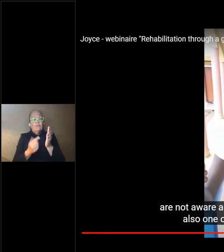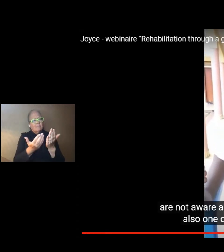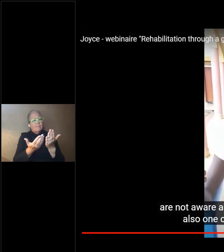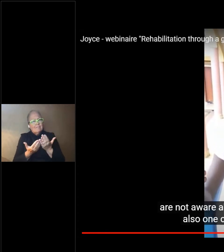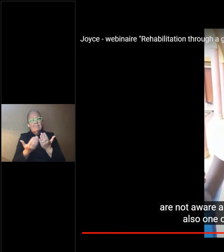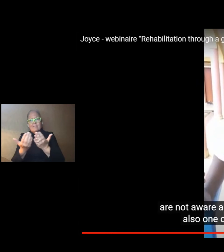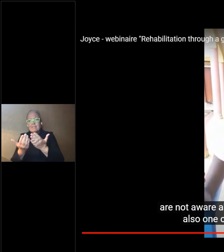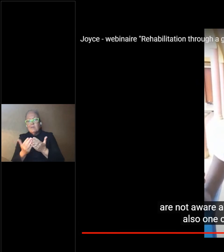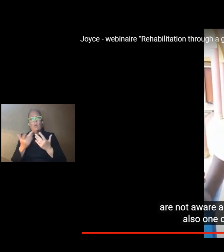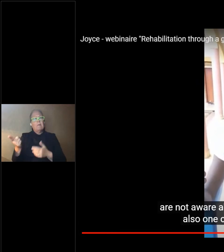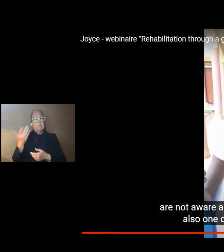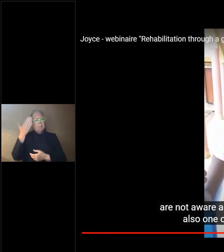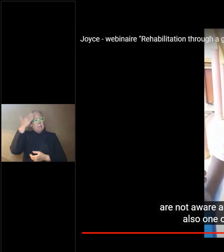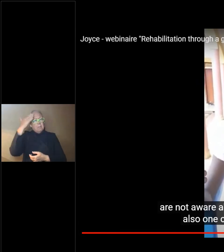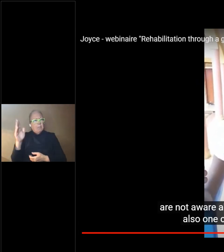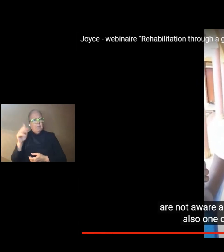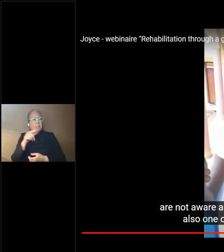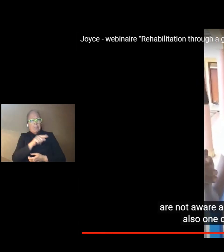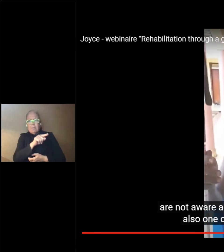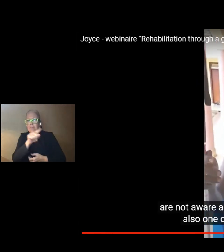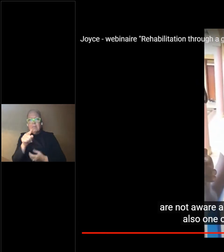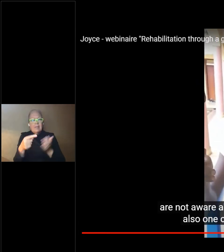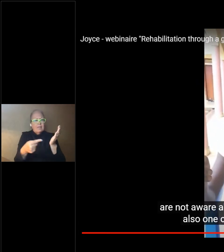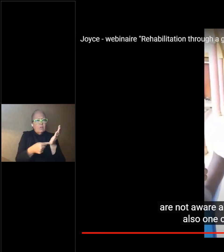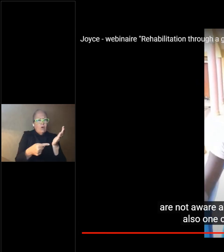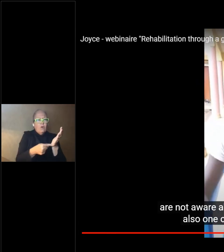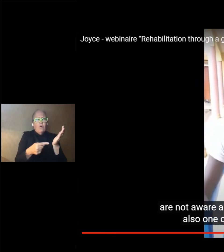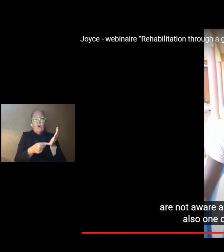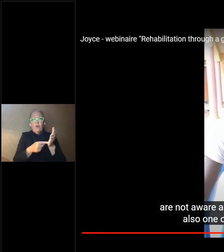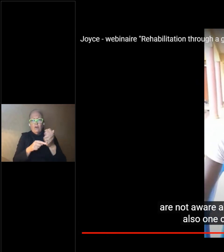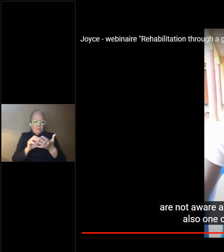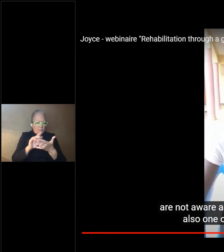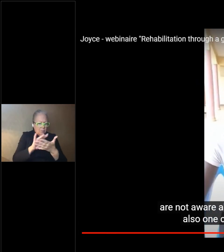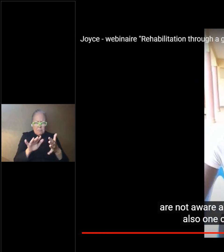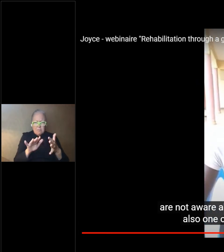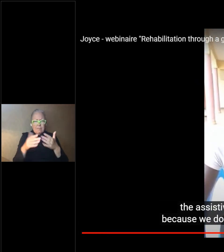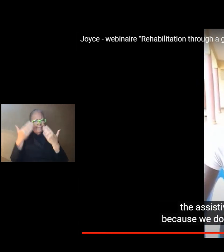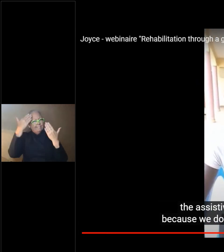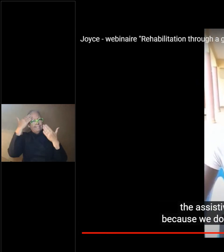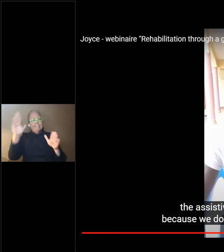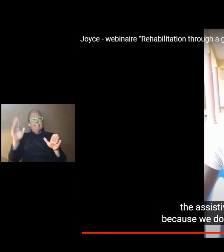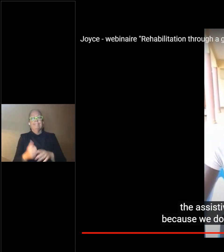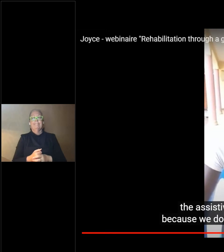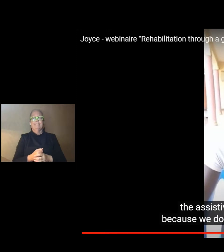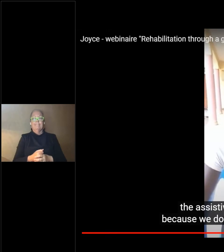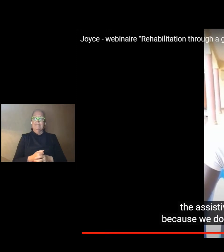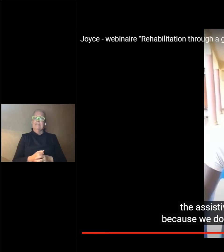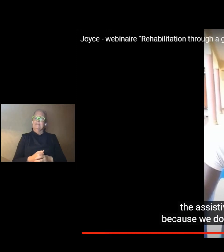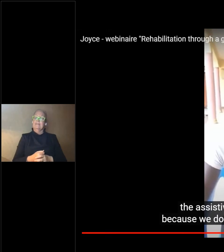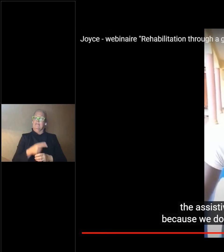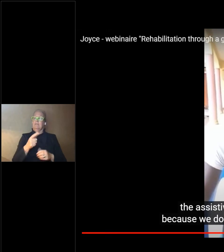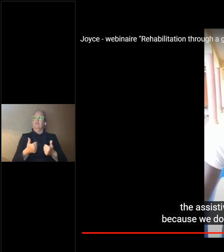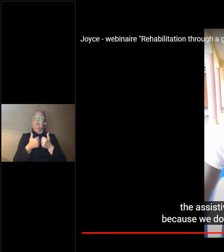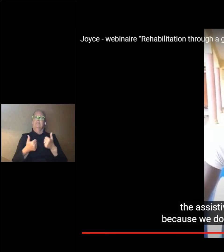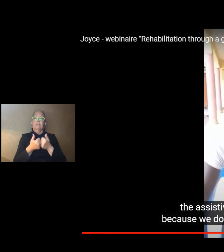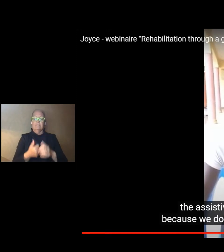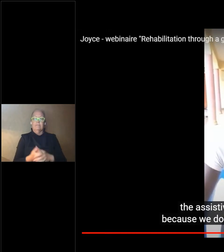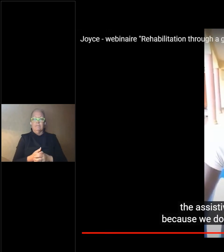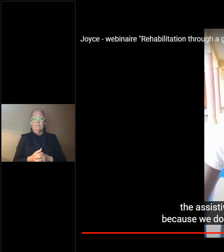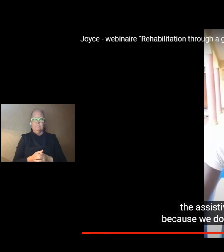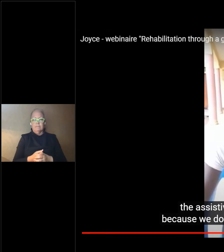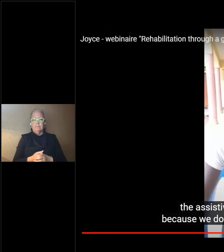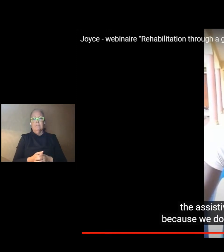assistive devices. This is also one of the challenge. So, and also getting the assistive devices is a big